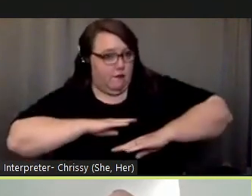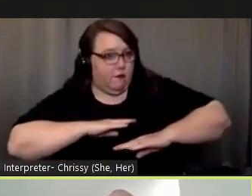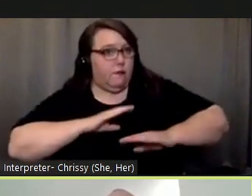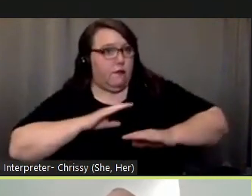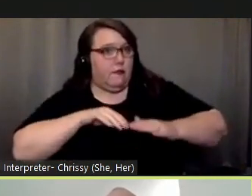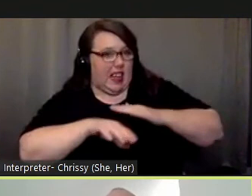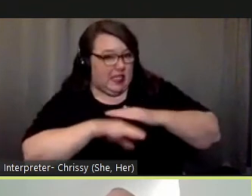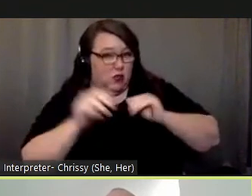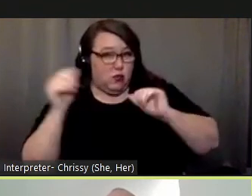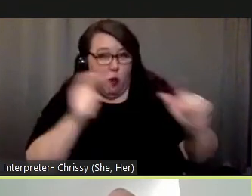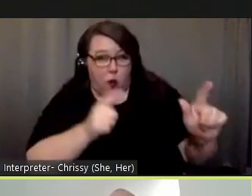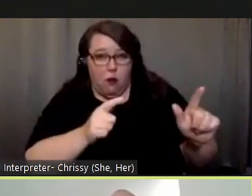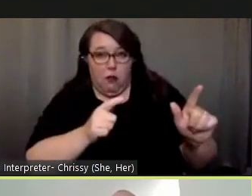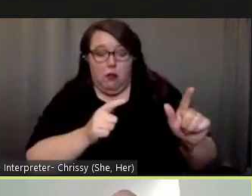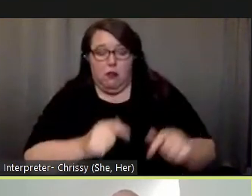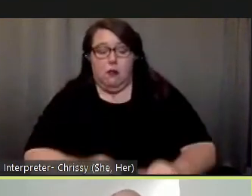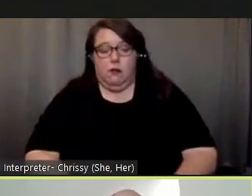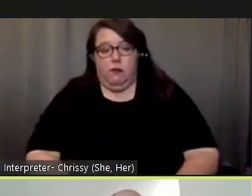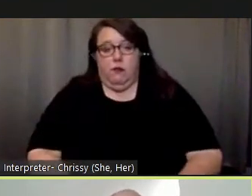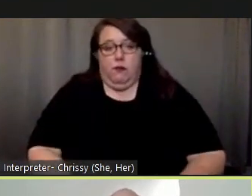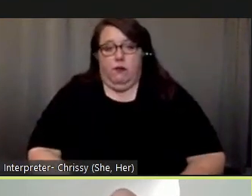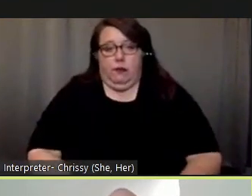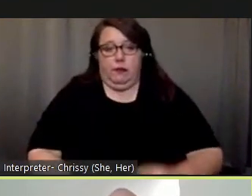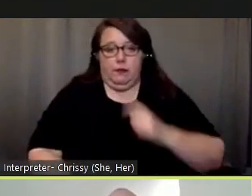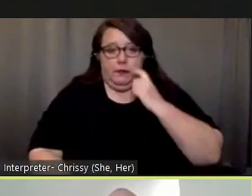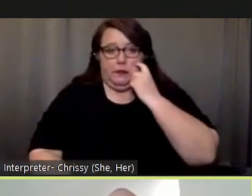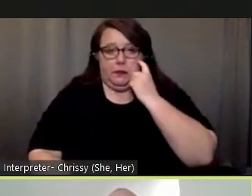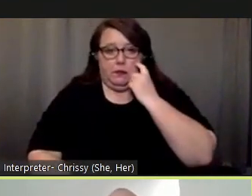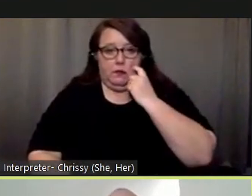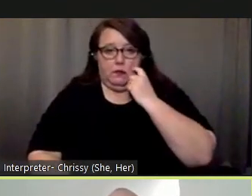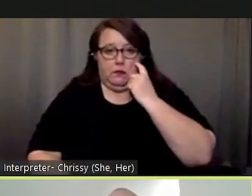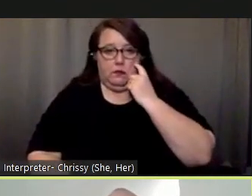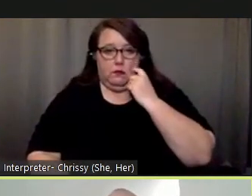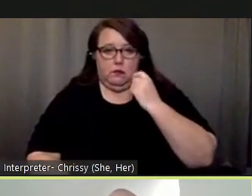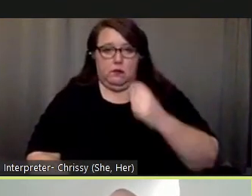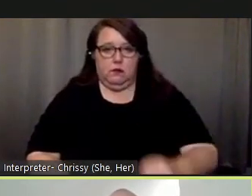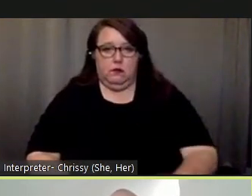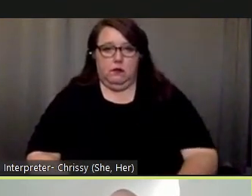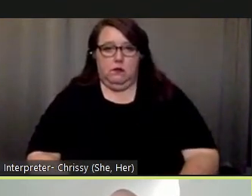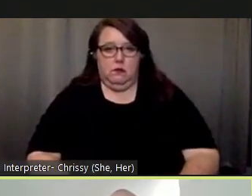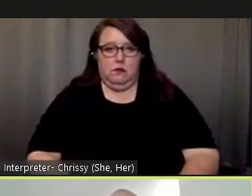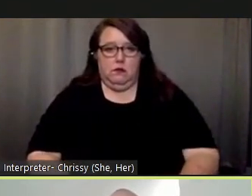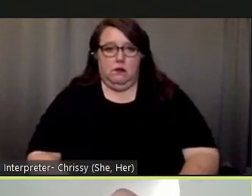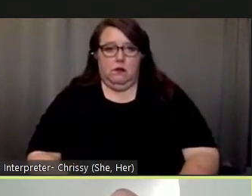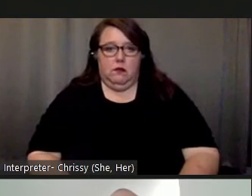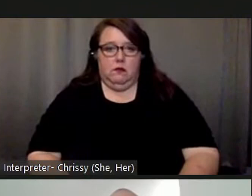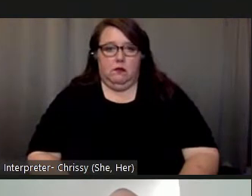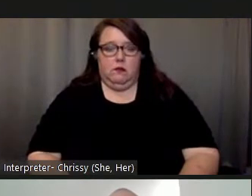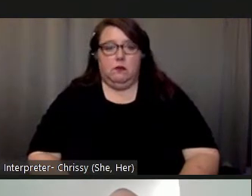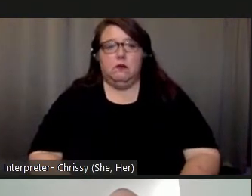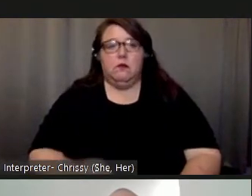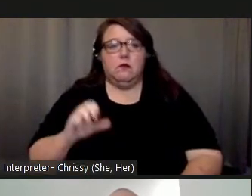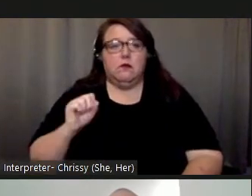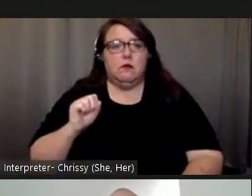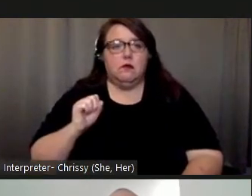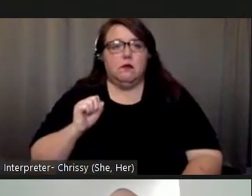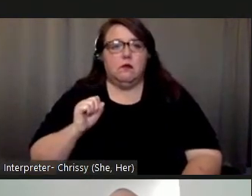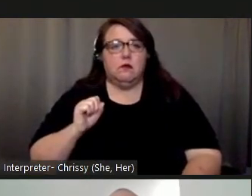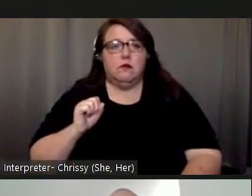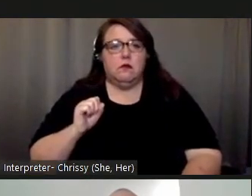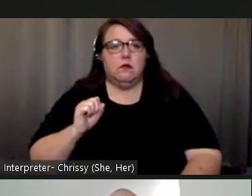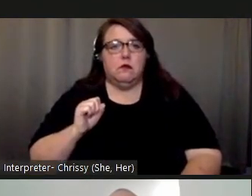all in any number of different ways. Great, thank you. Seth, I'm going to take it over to